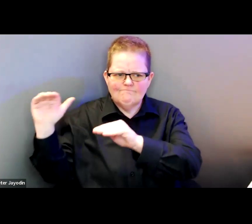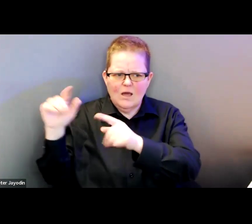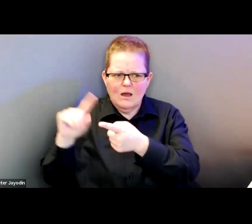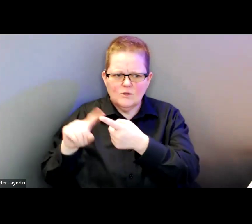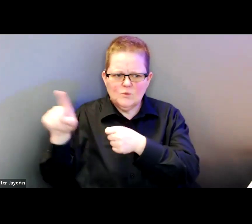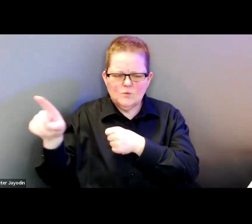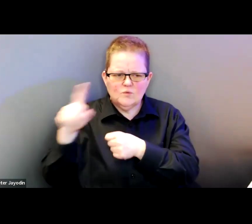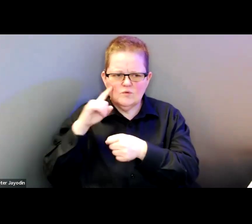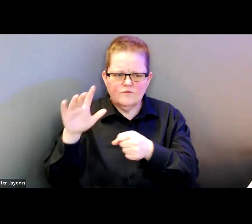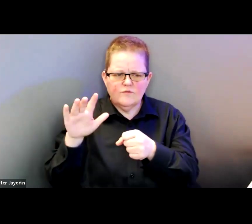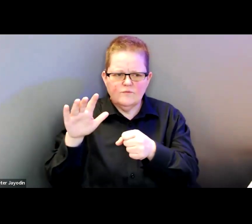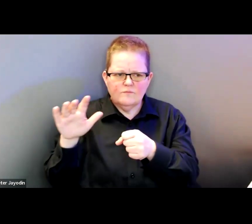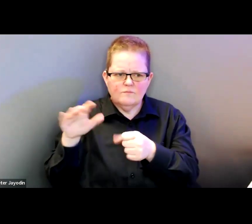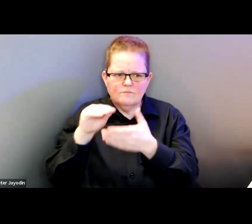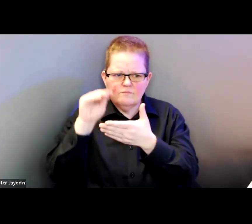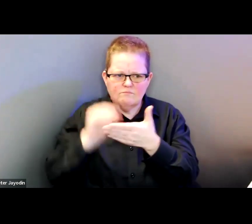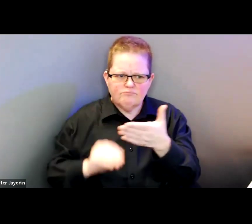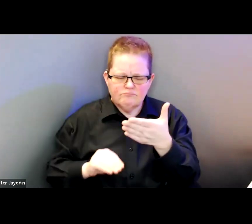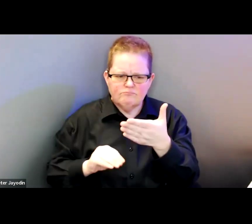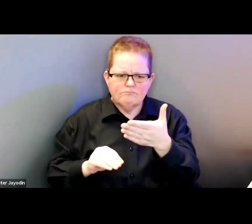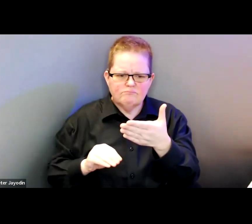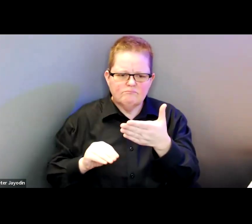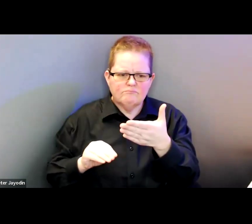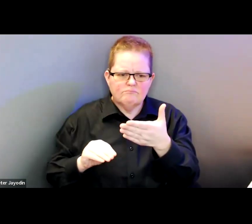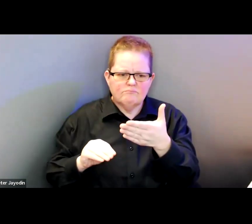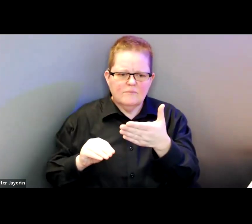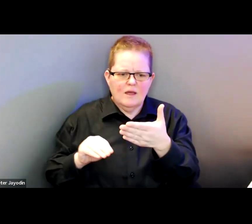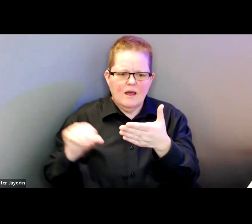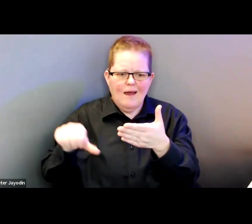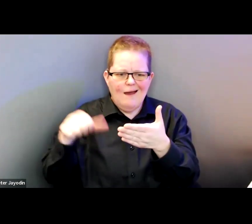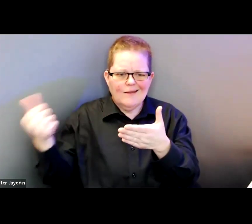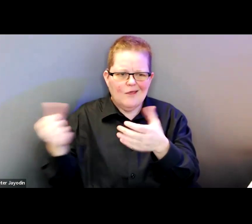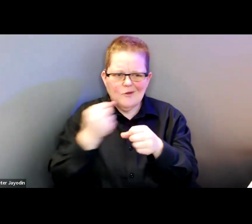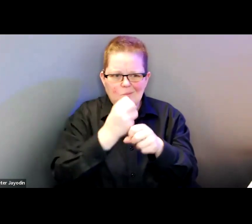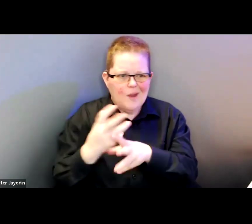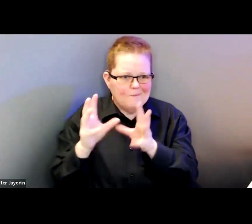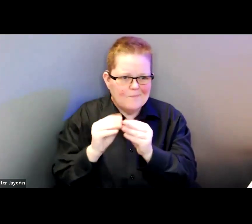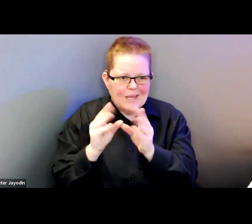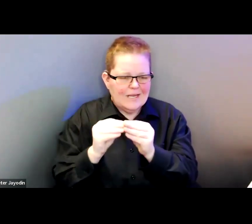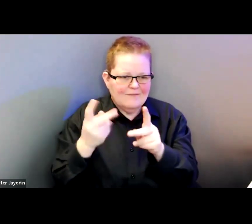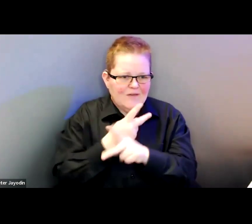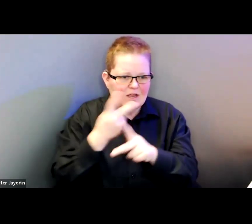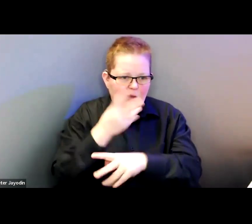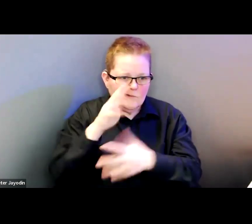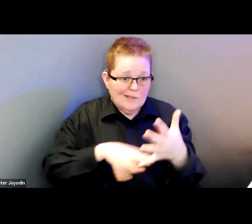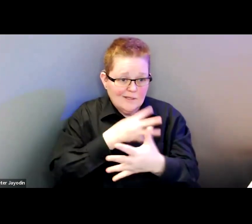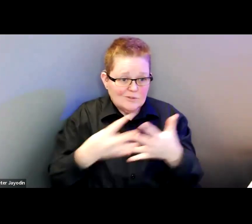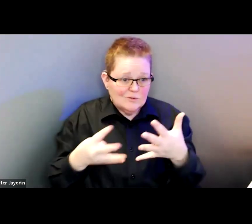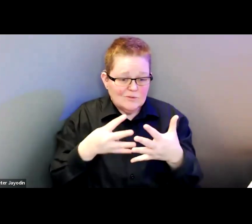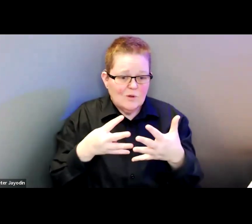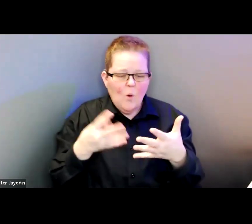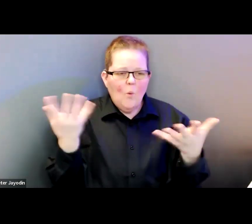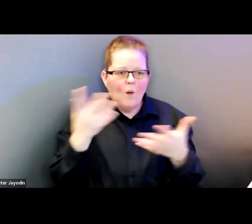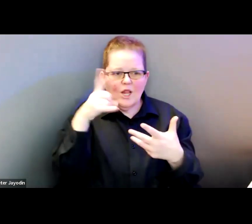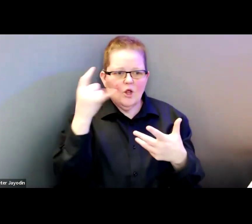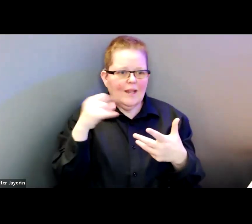pull together, and I'll help you do so with Arthur. So another preparatory meeting to start figuring out like, what would this look like in